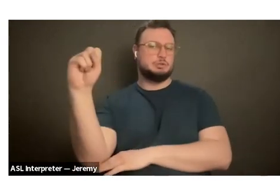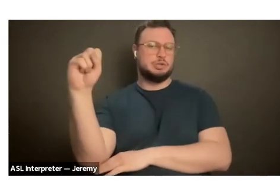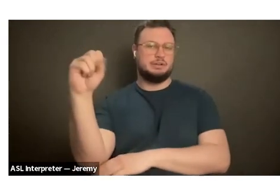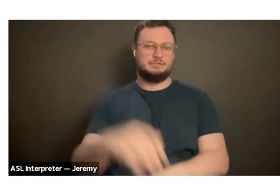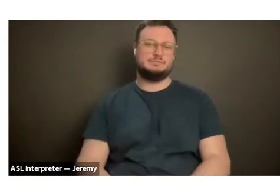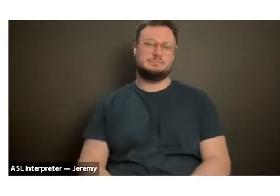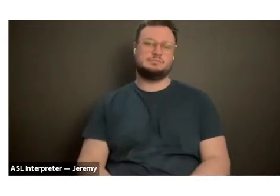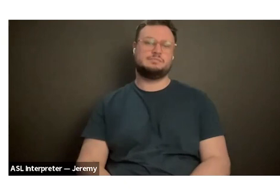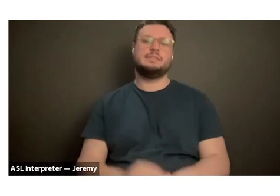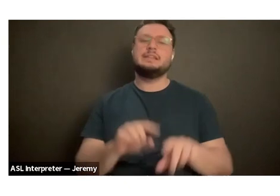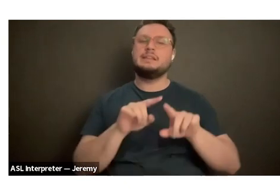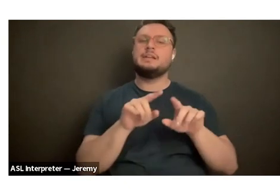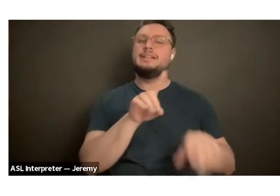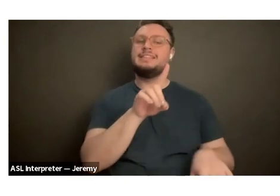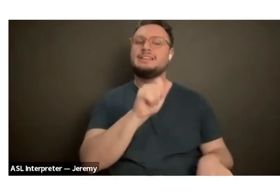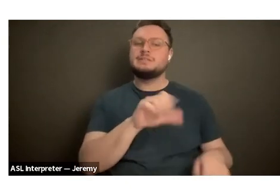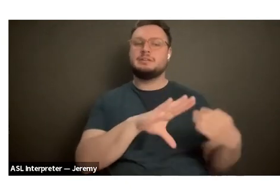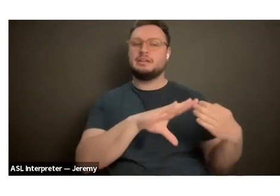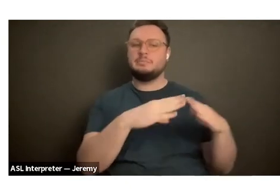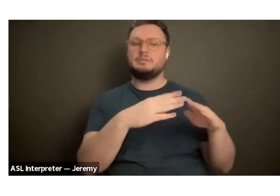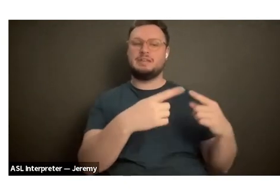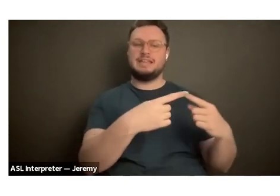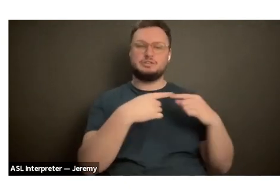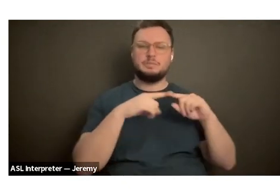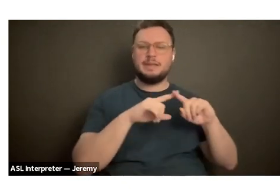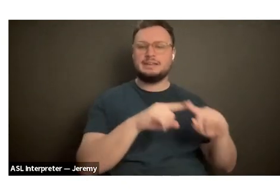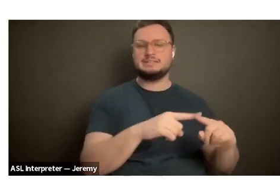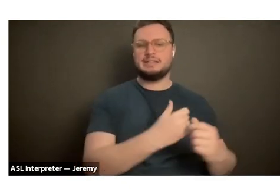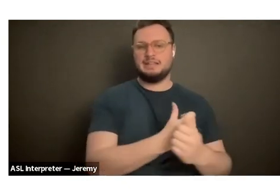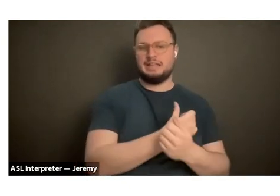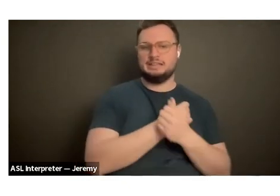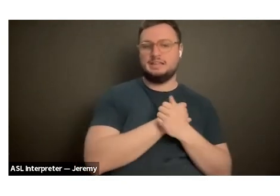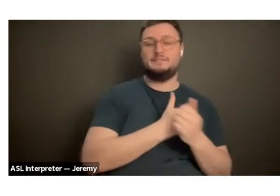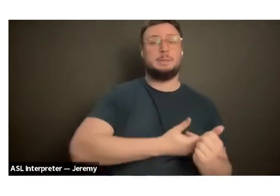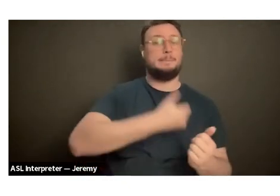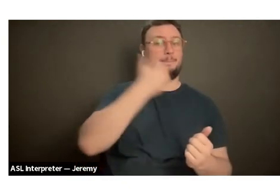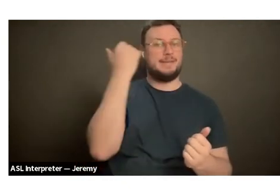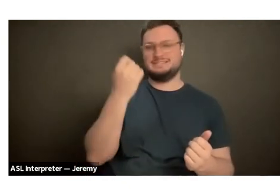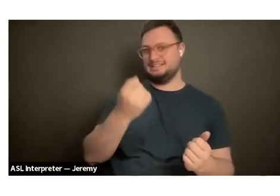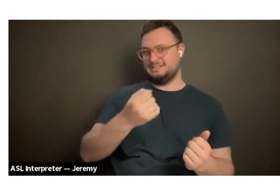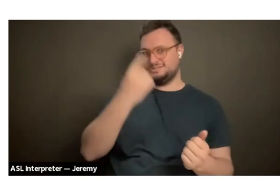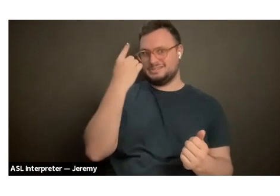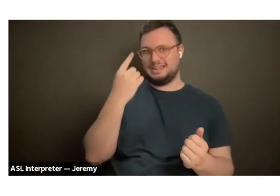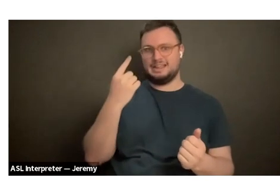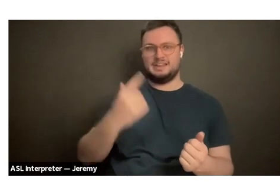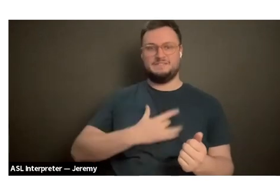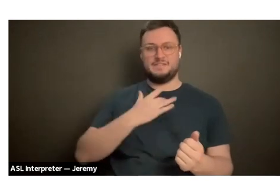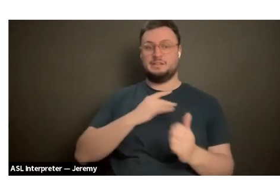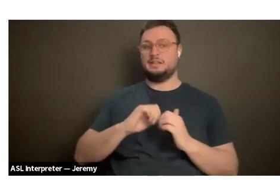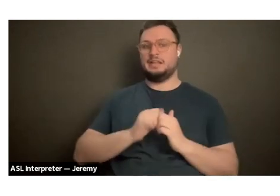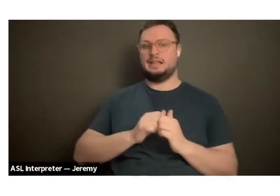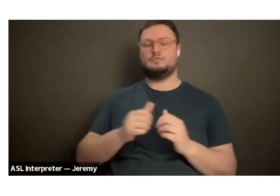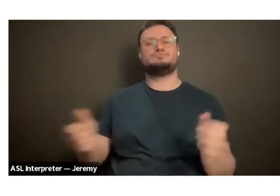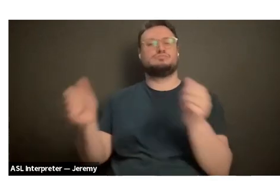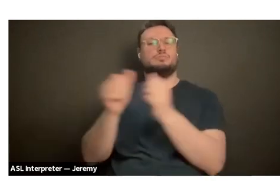love of disability that is understood that's through access intimacy is something society must